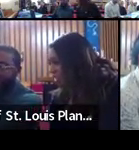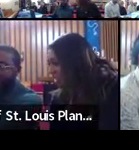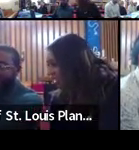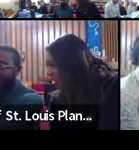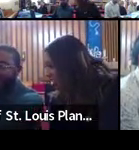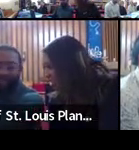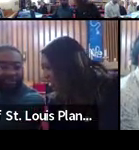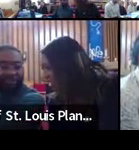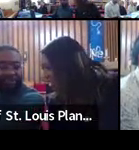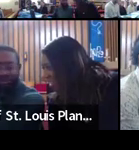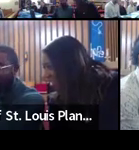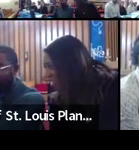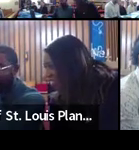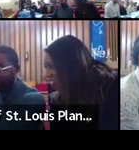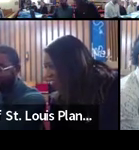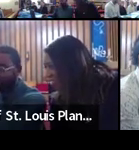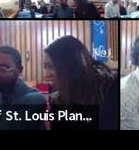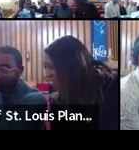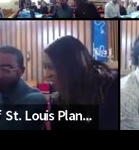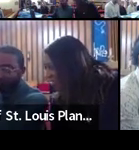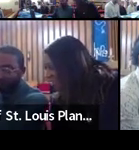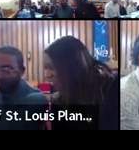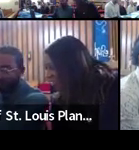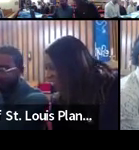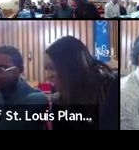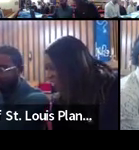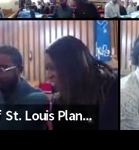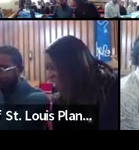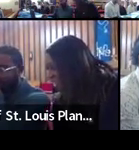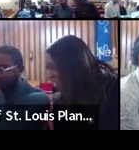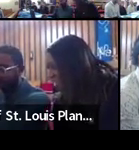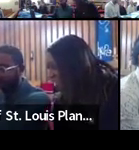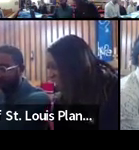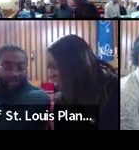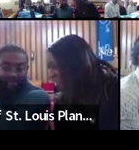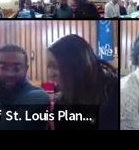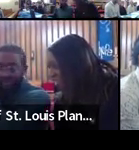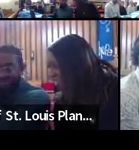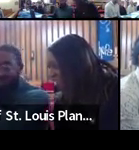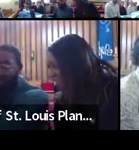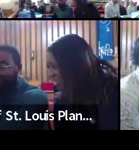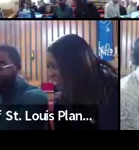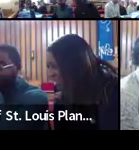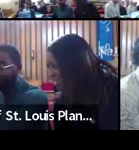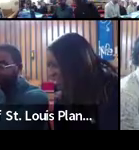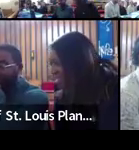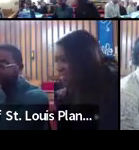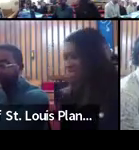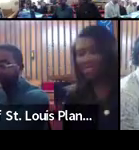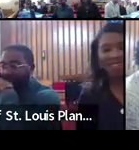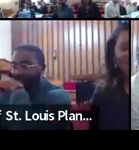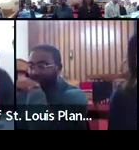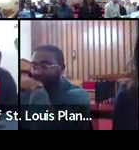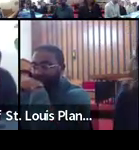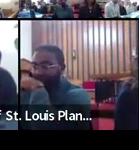Look at you on because it was part of a group that wanted to take action. They wanted about it and they showed it